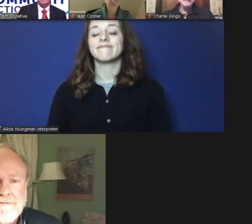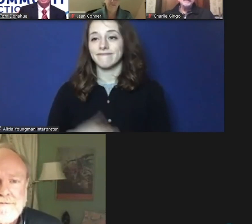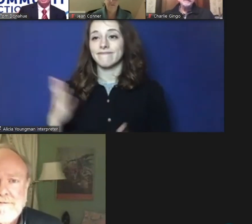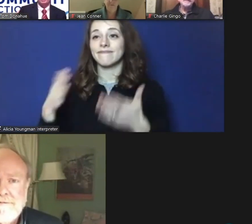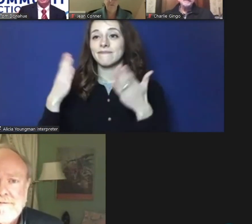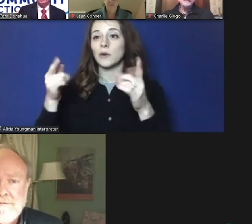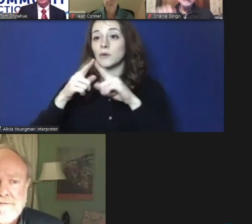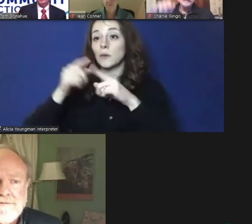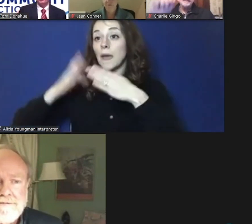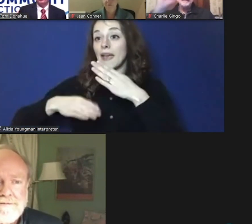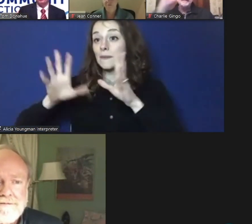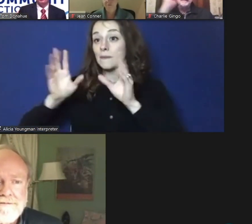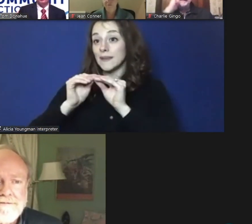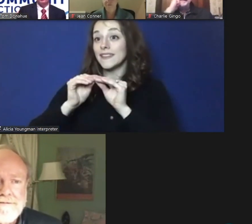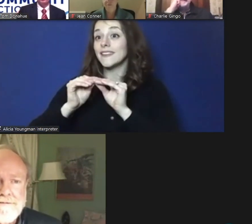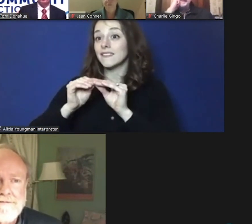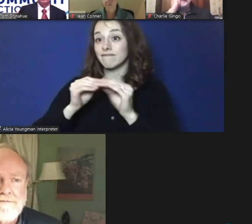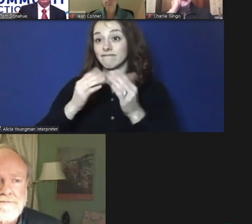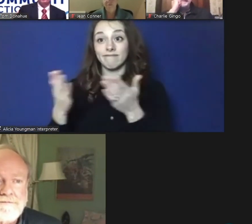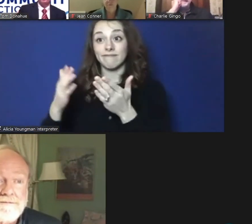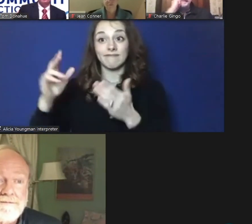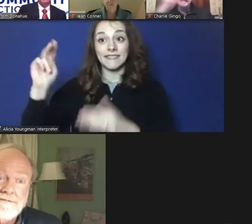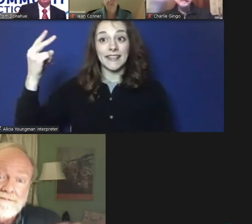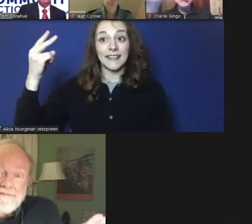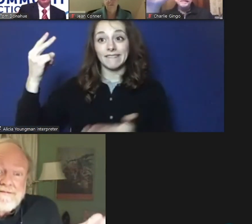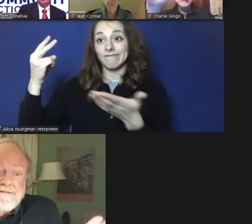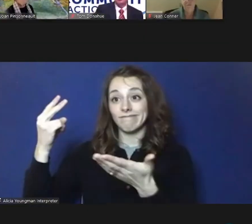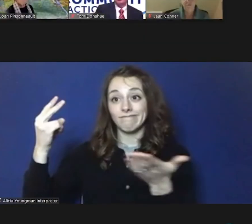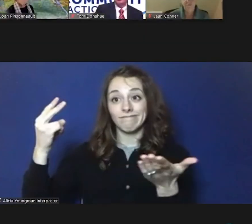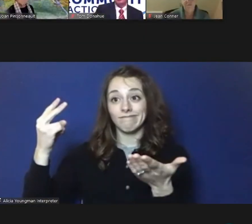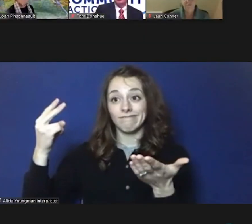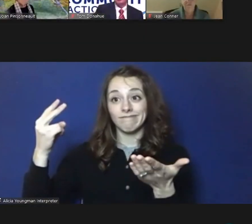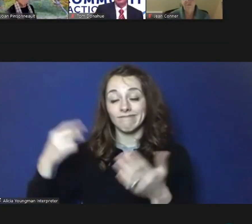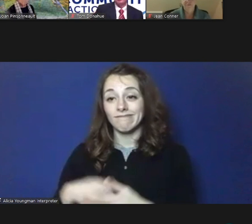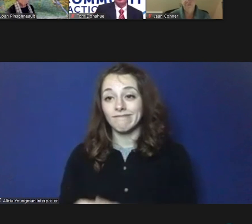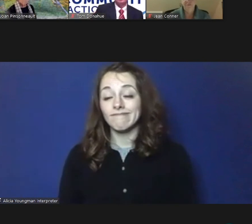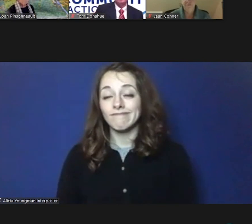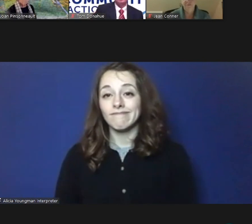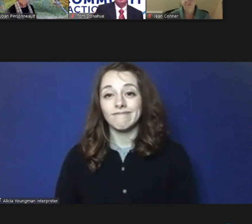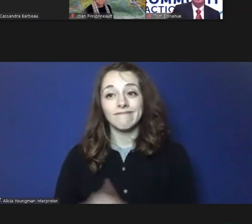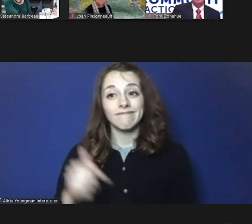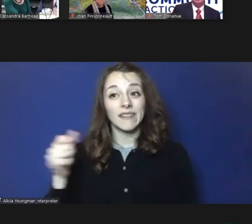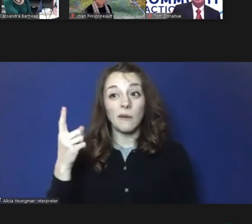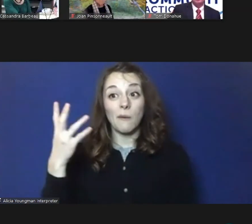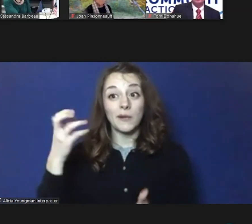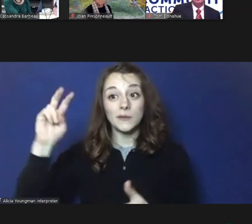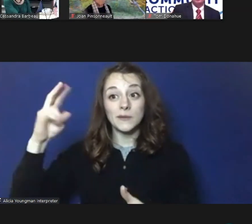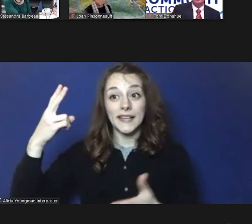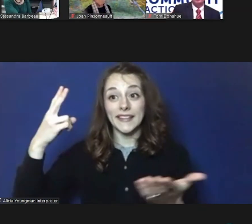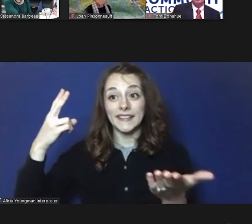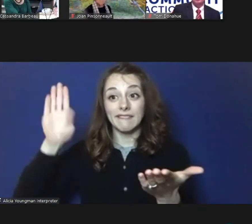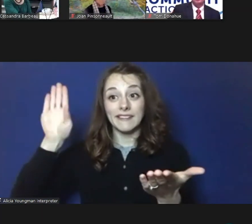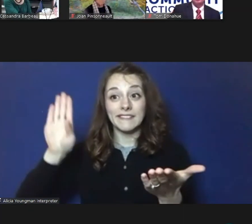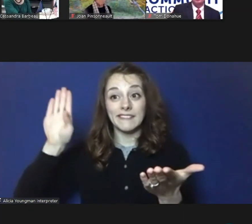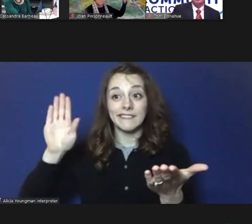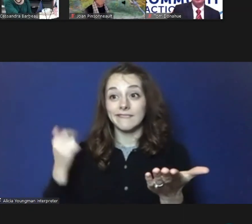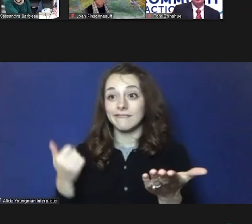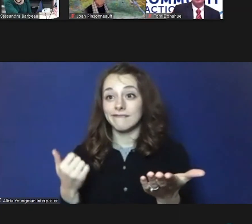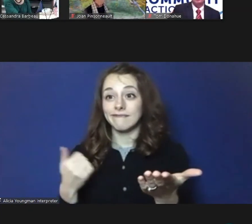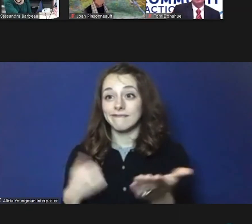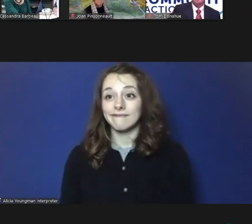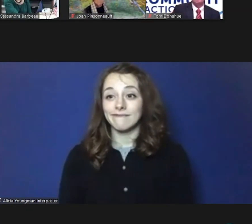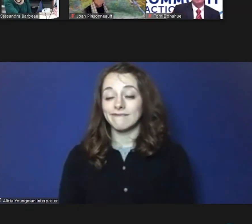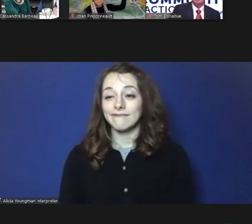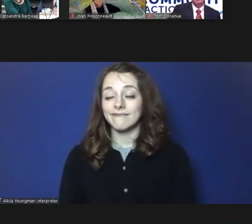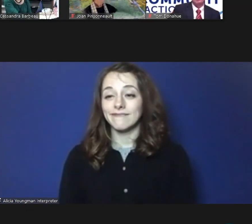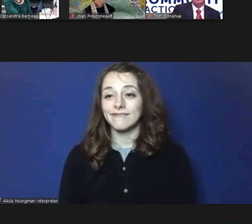to adjourn the meeting on the floor. Is there anybody that would like to raise their hand as a second to that? And